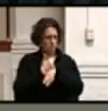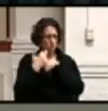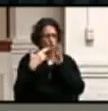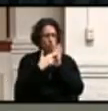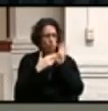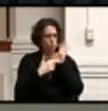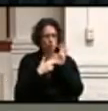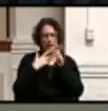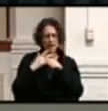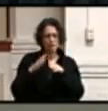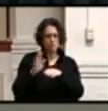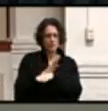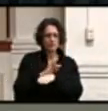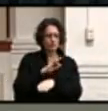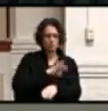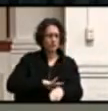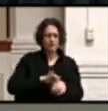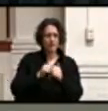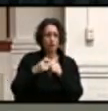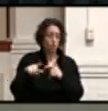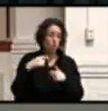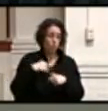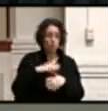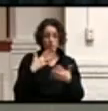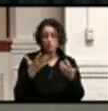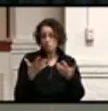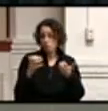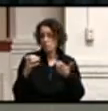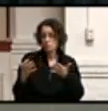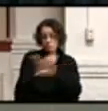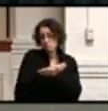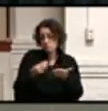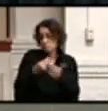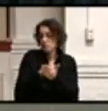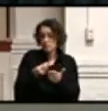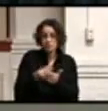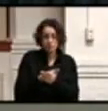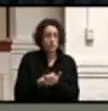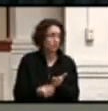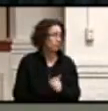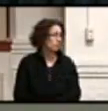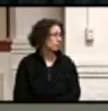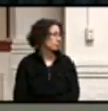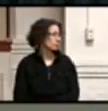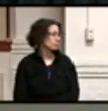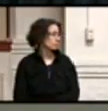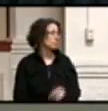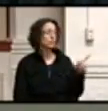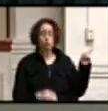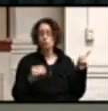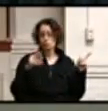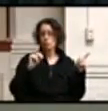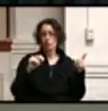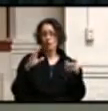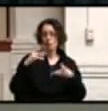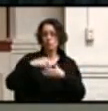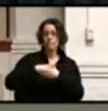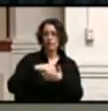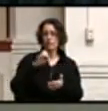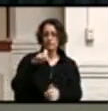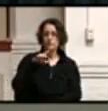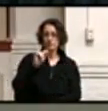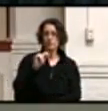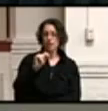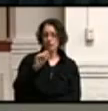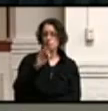get for it? Money. John, were you on the board at the time? Huh? Were you on the board at the time, four years ago? Yes, I was, and I